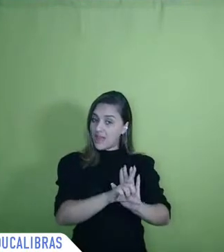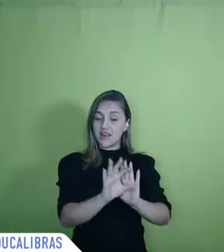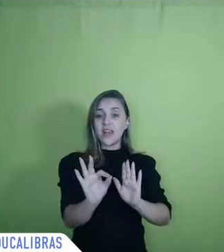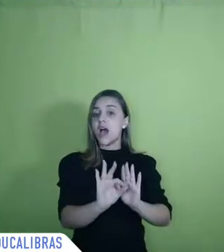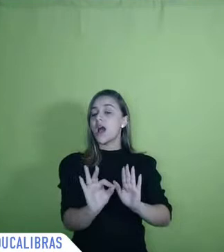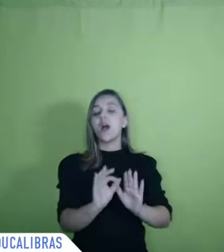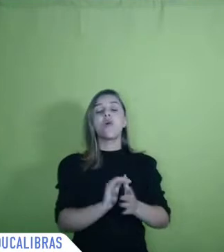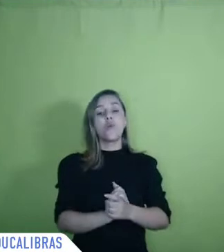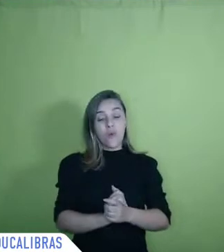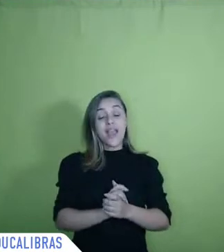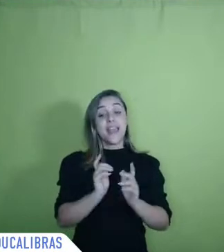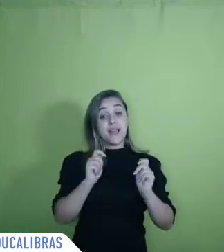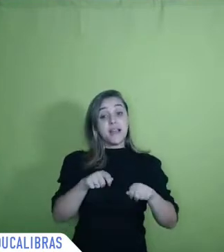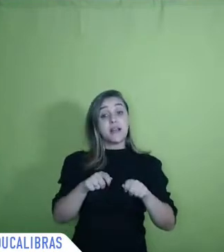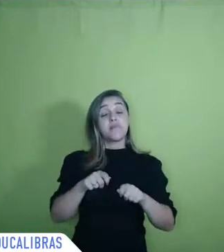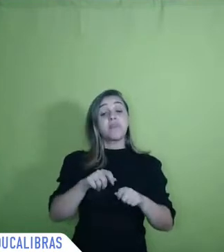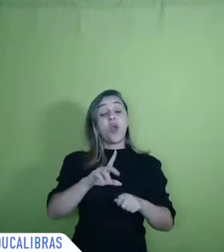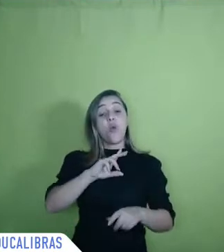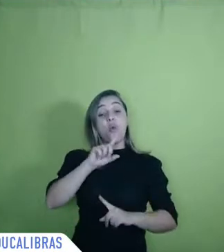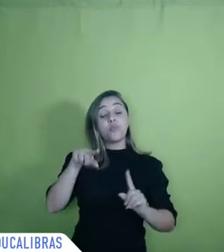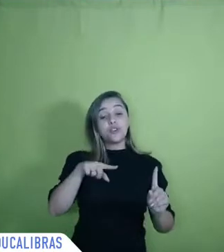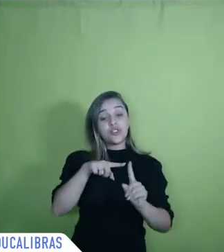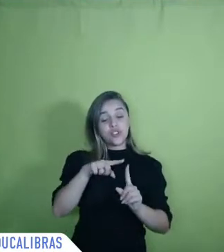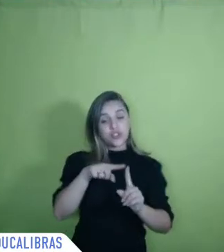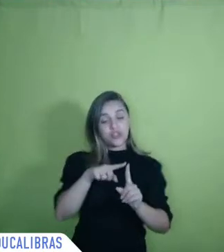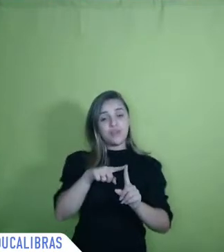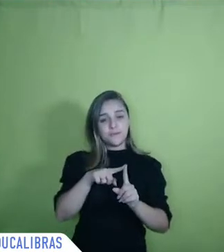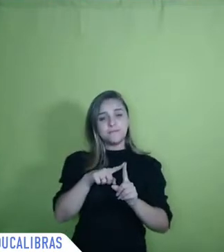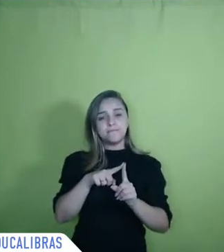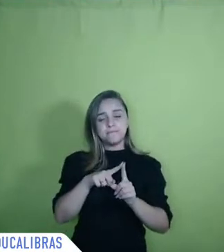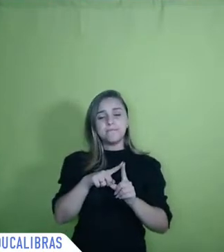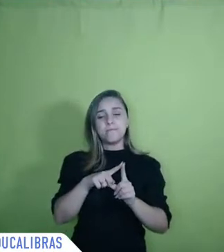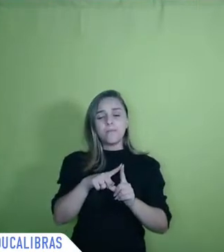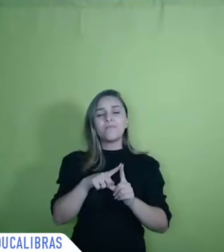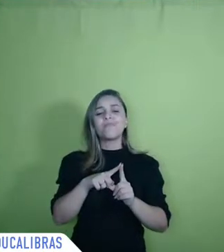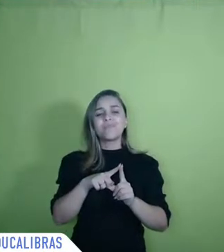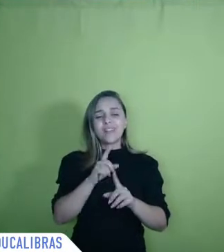regulator, it also has the mission of intervention.